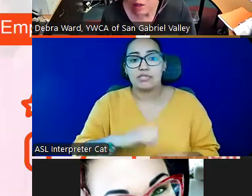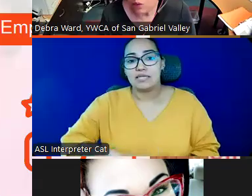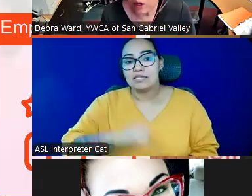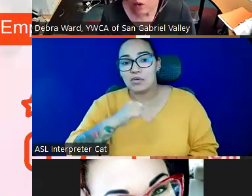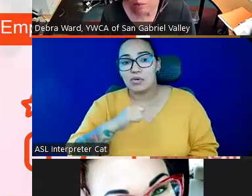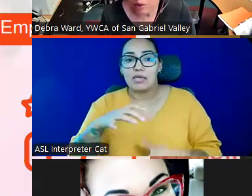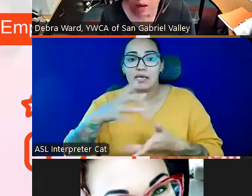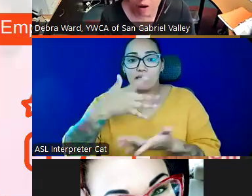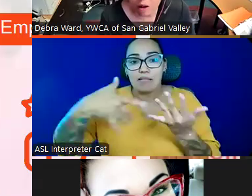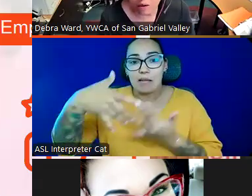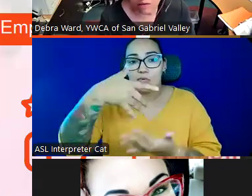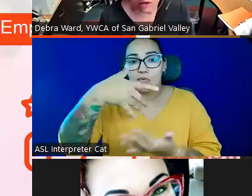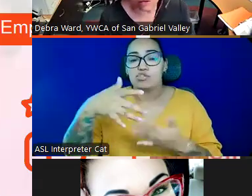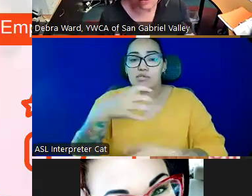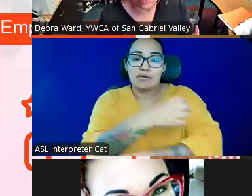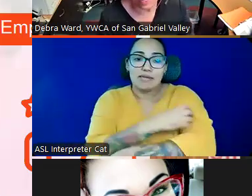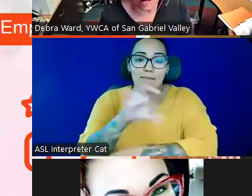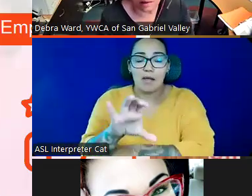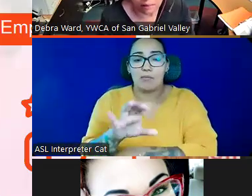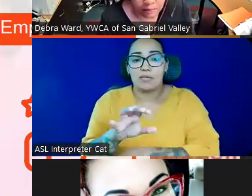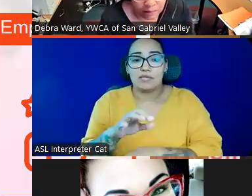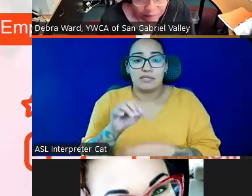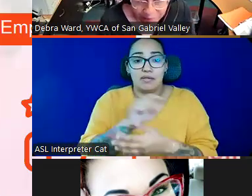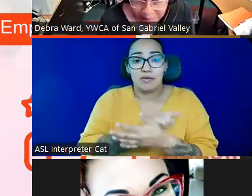empowerment. We incorporate all of